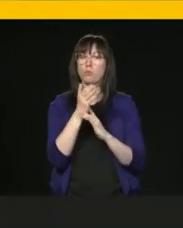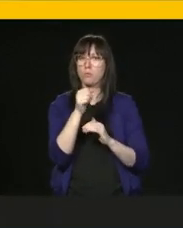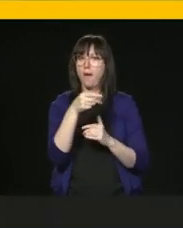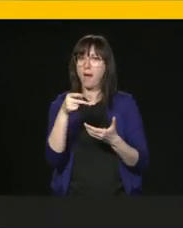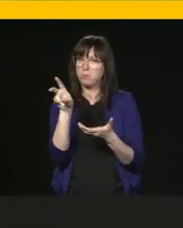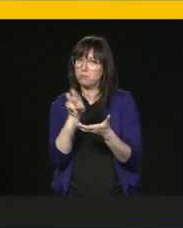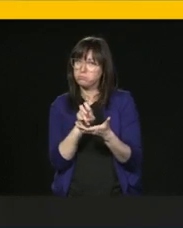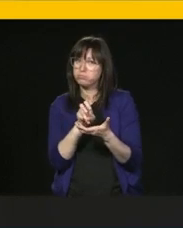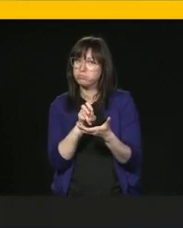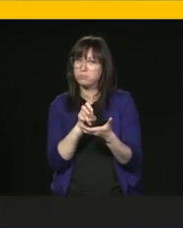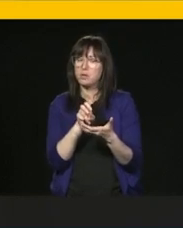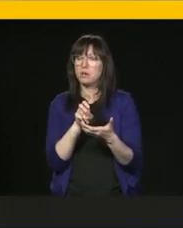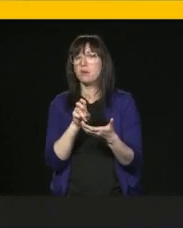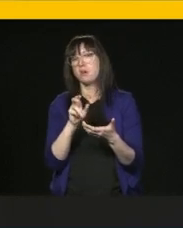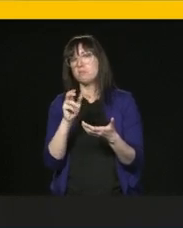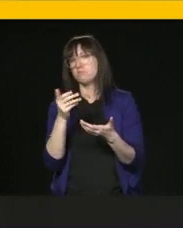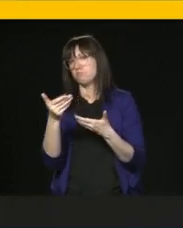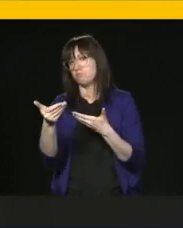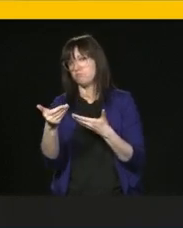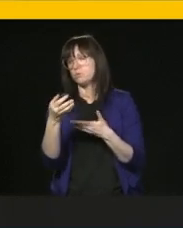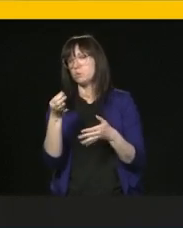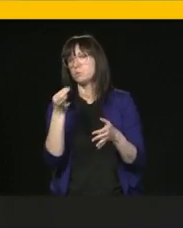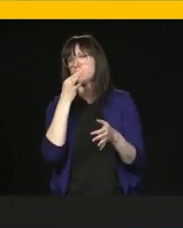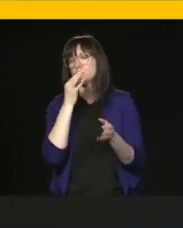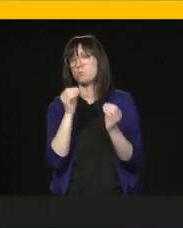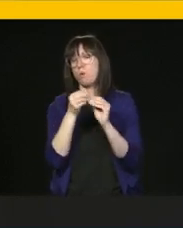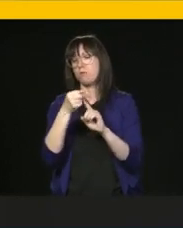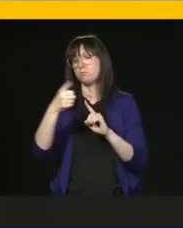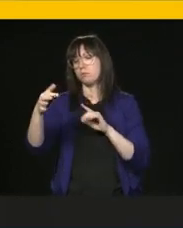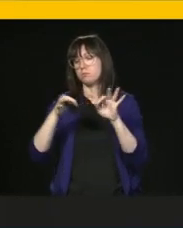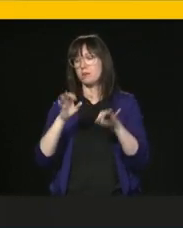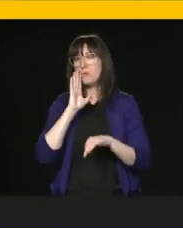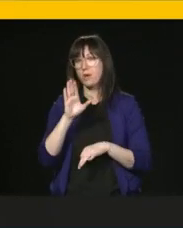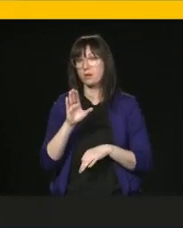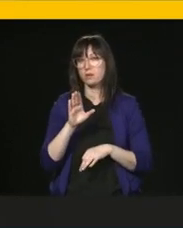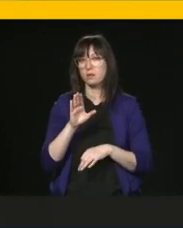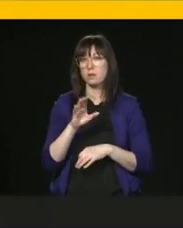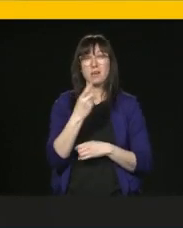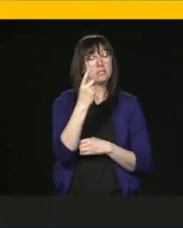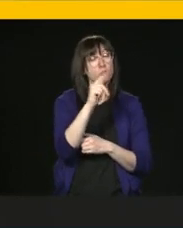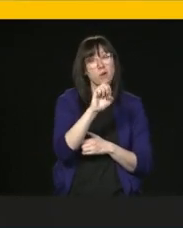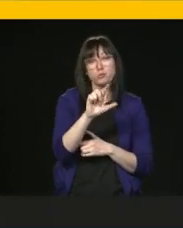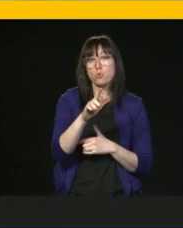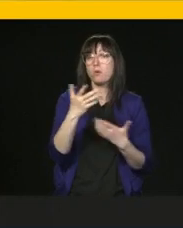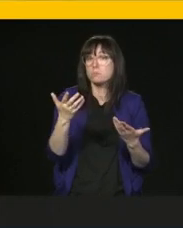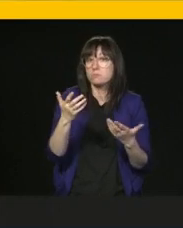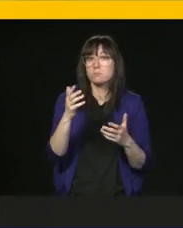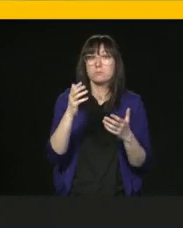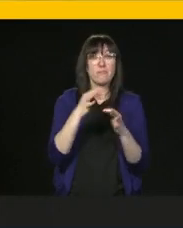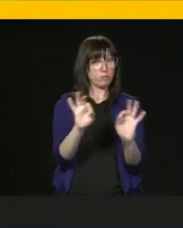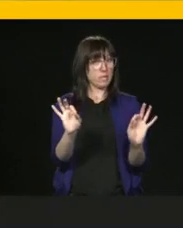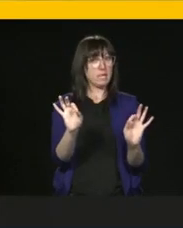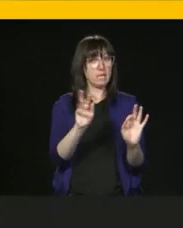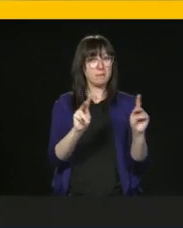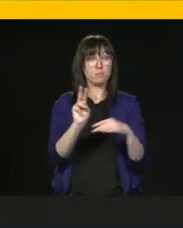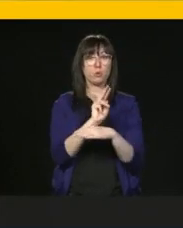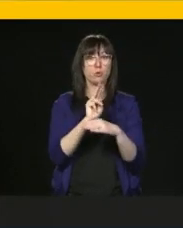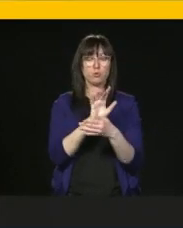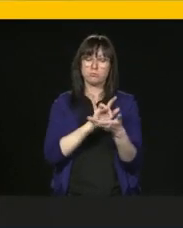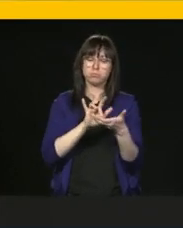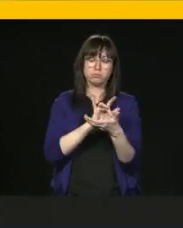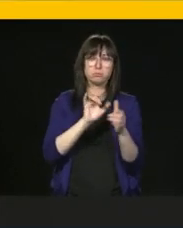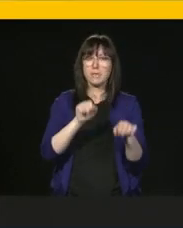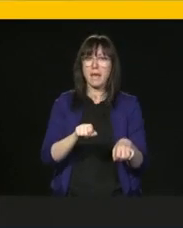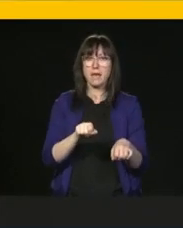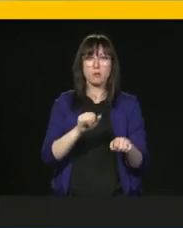about that. It's a tool, at least, that people can use that will be free and that will be available to all Canadians. But